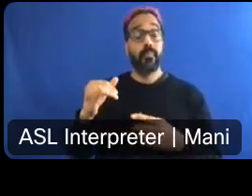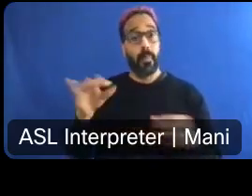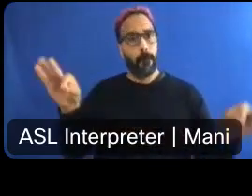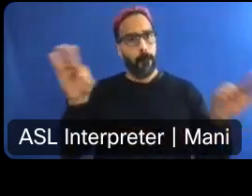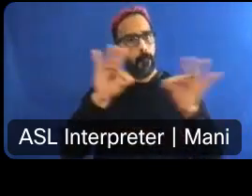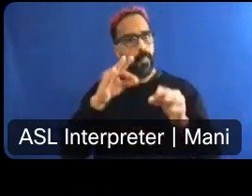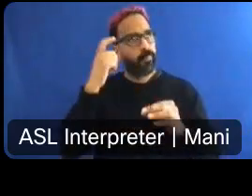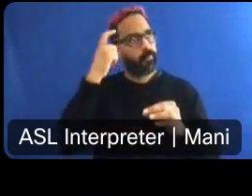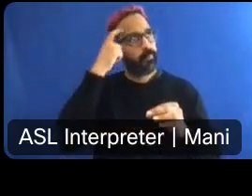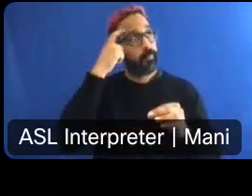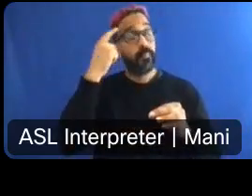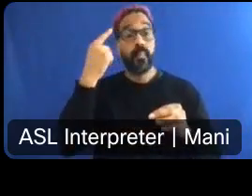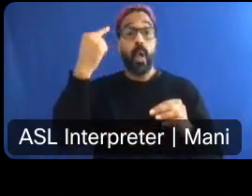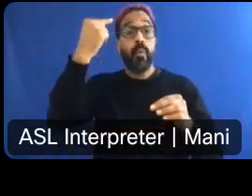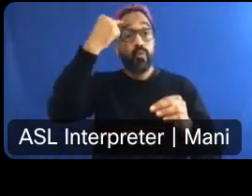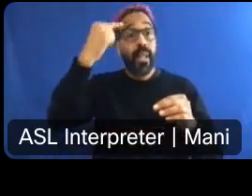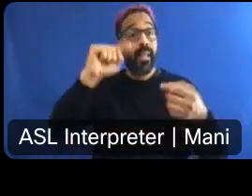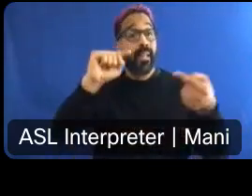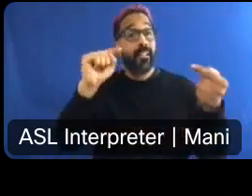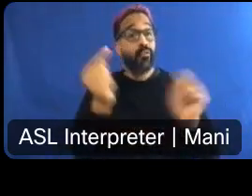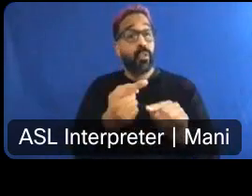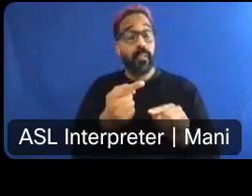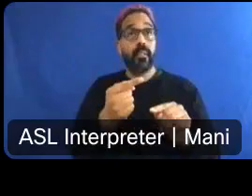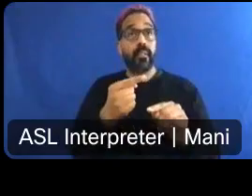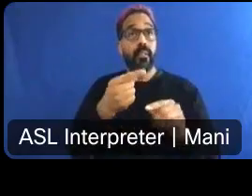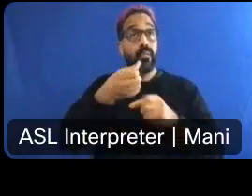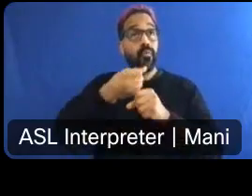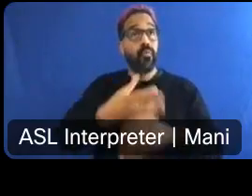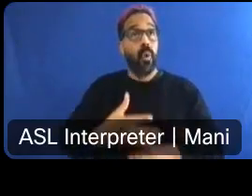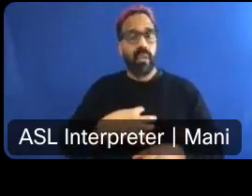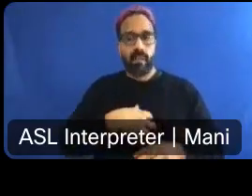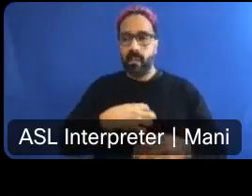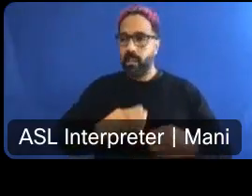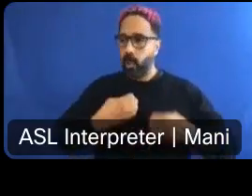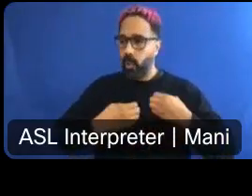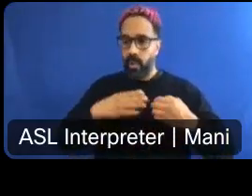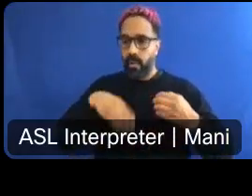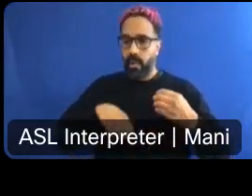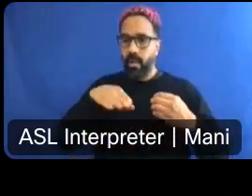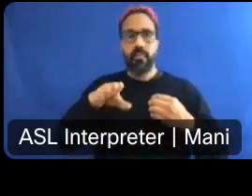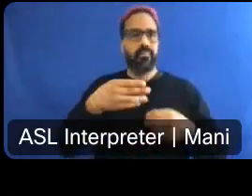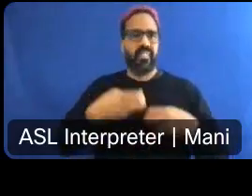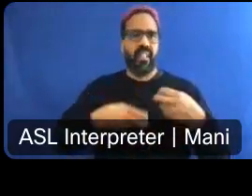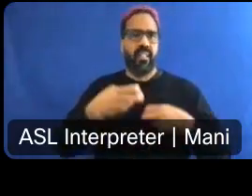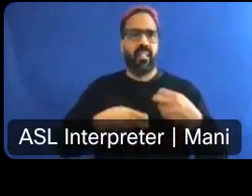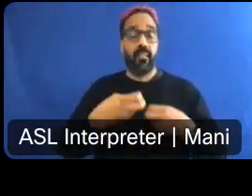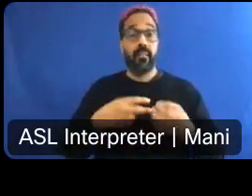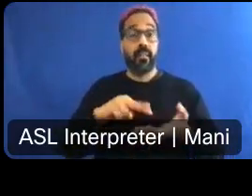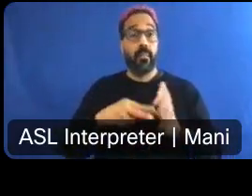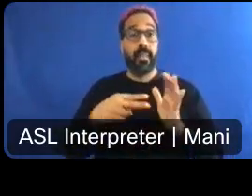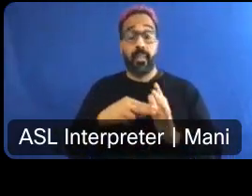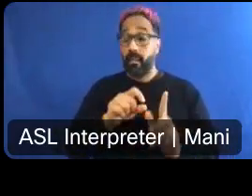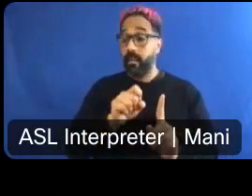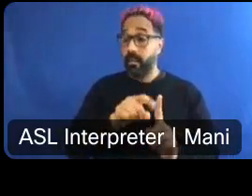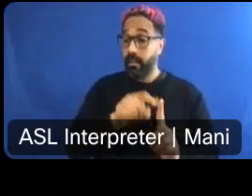a brain injury can make it difficult to regulate emotions. So when a trauma reminder is activated, the survivor